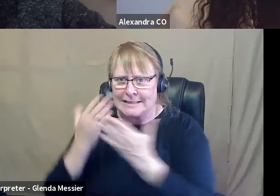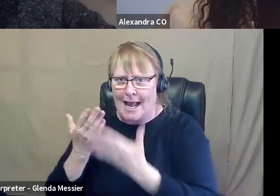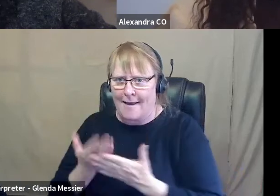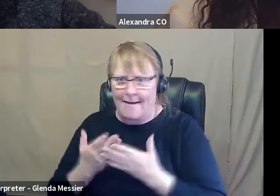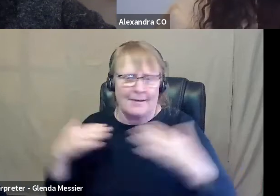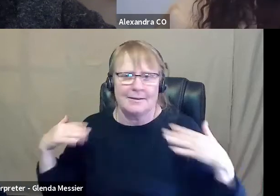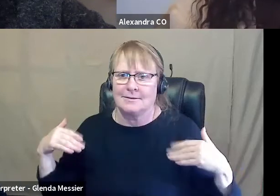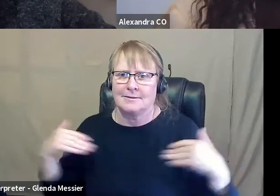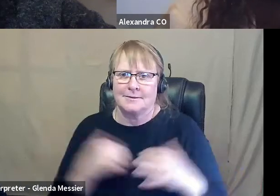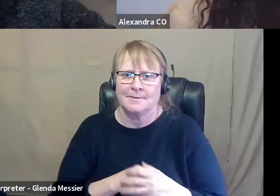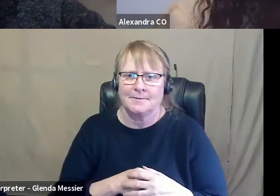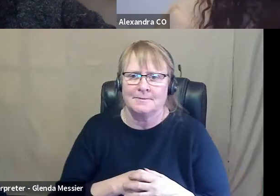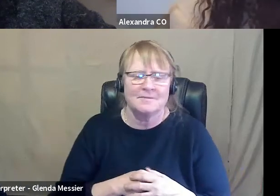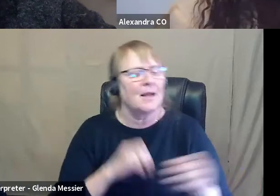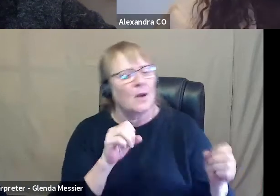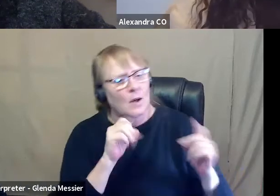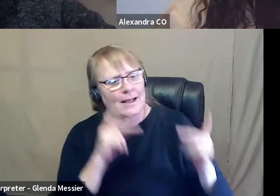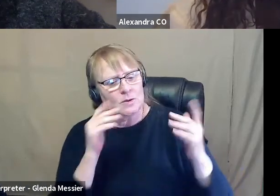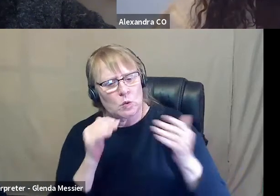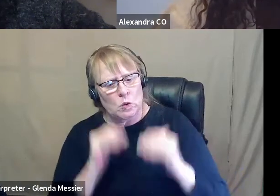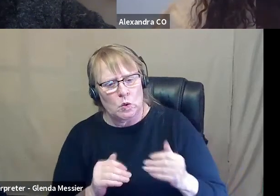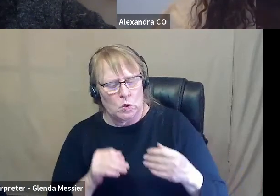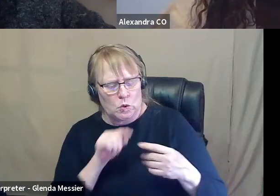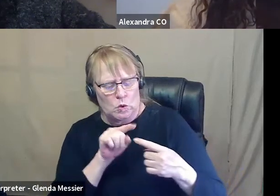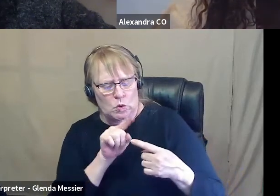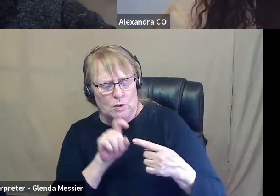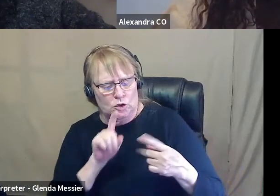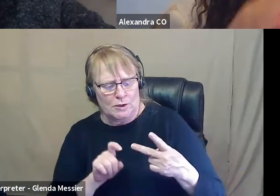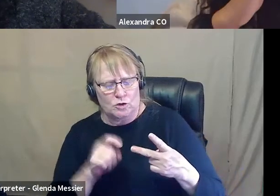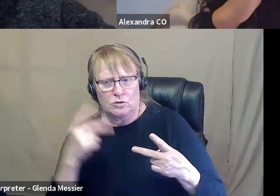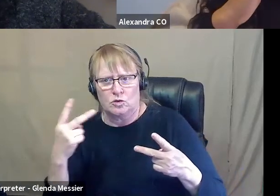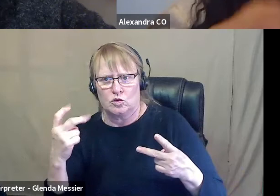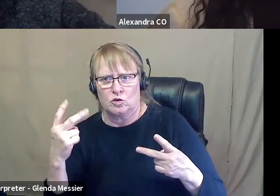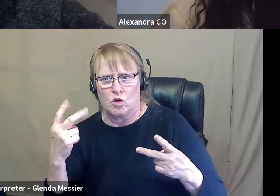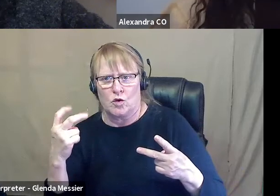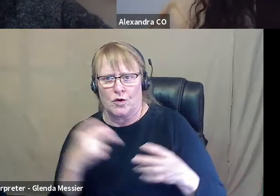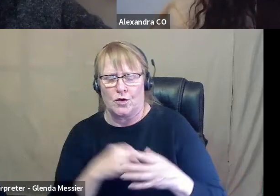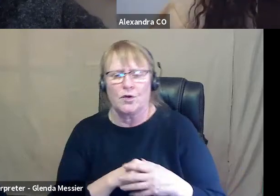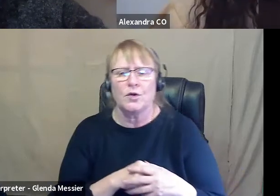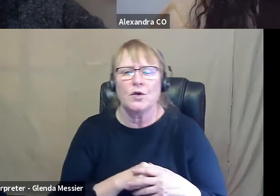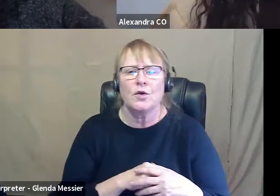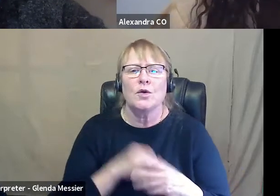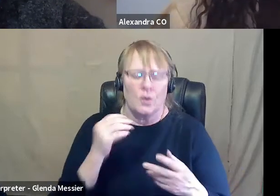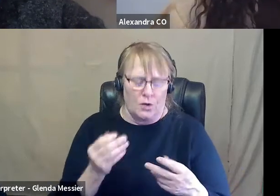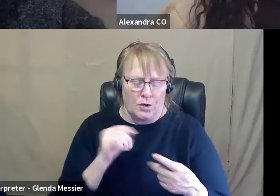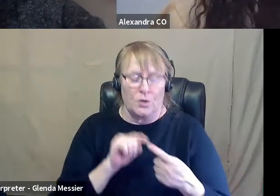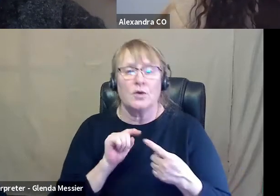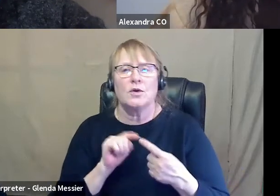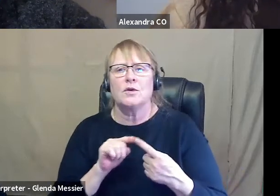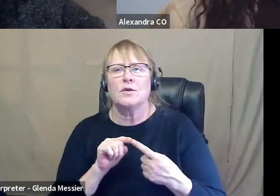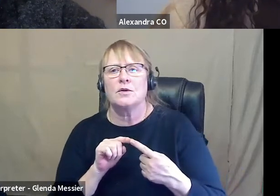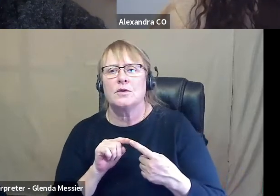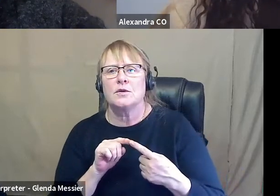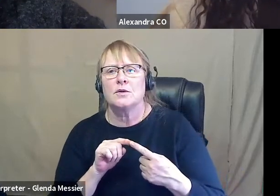Okay. And so I'll take 2 more questions here. Next one, what are the guidelines